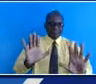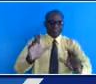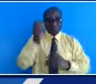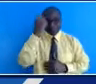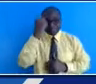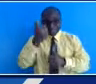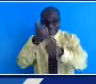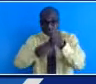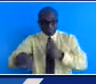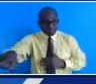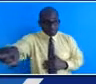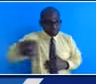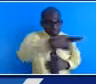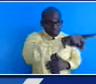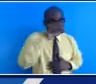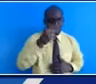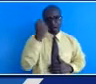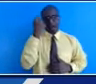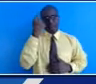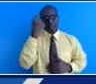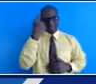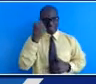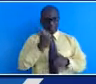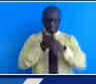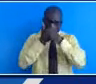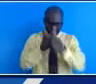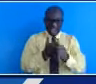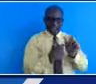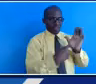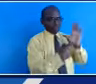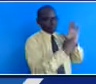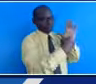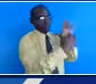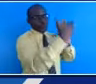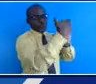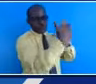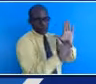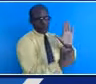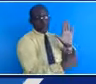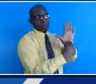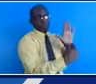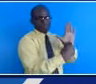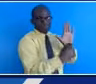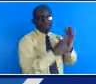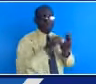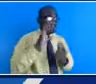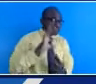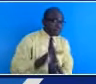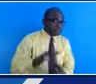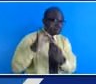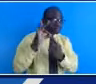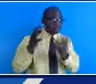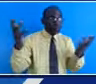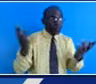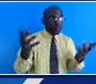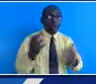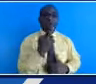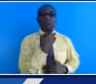lots of opportunity for things to go not as well as hoped and planned for, and